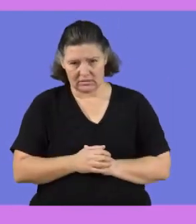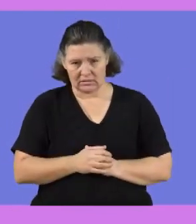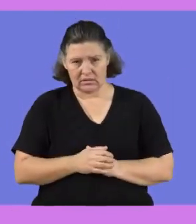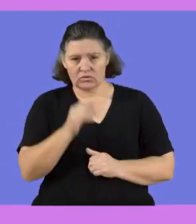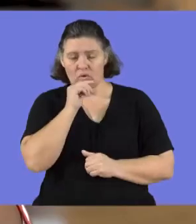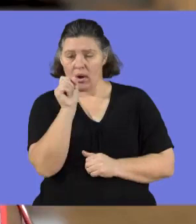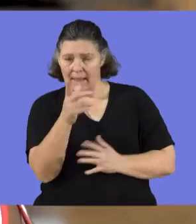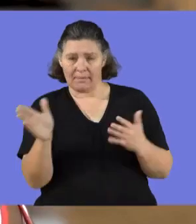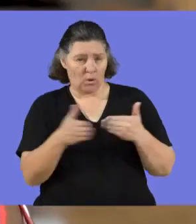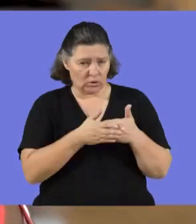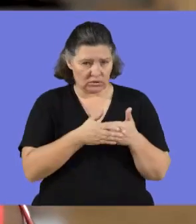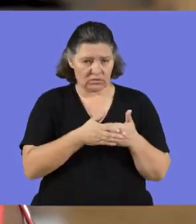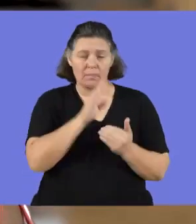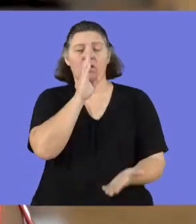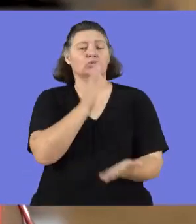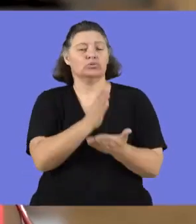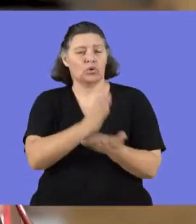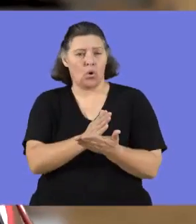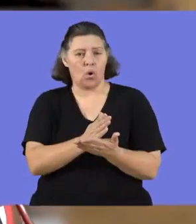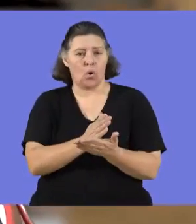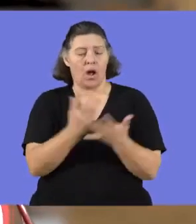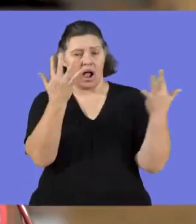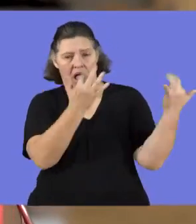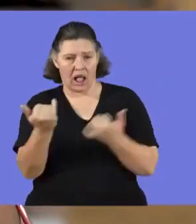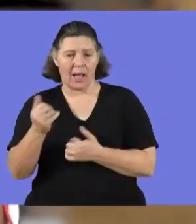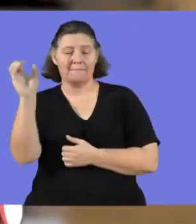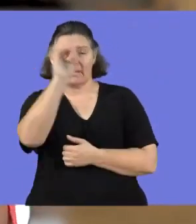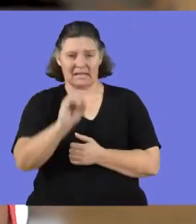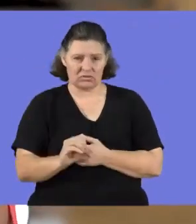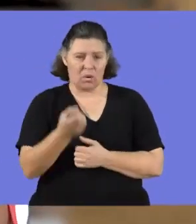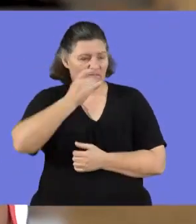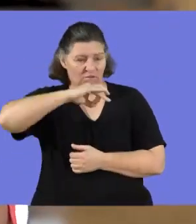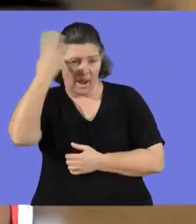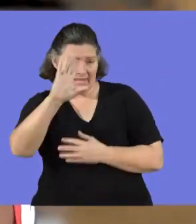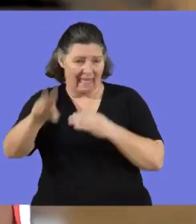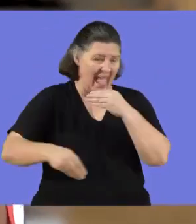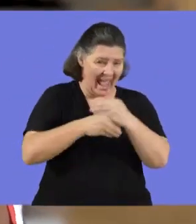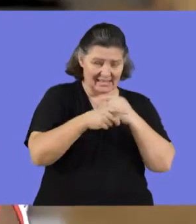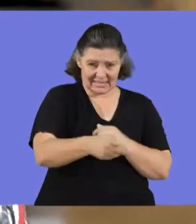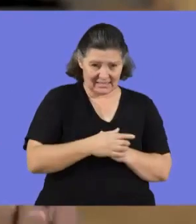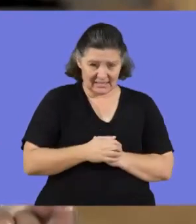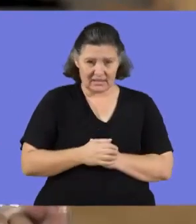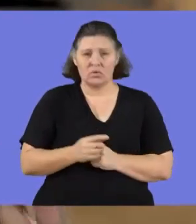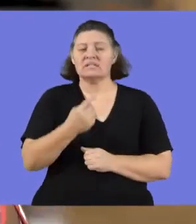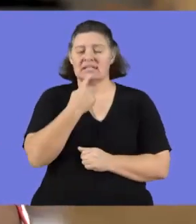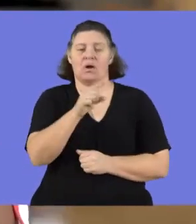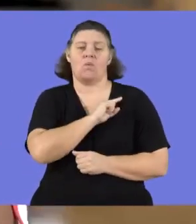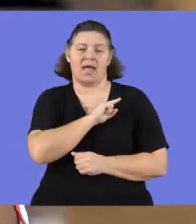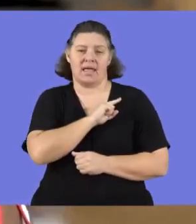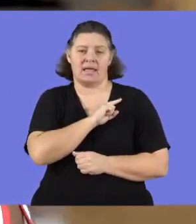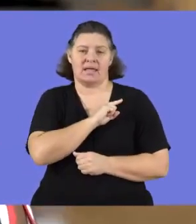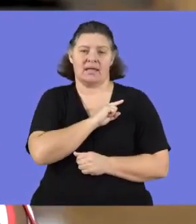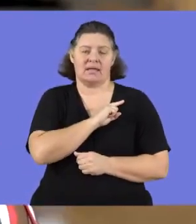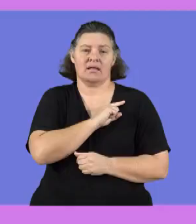increase. So for us to close this gap, to ensure that you don't calculate the percentage and you forget to add it back, we